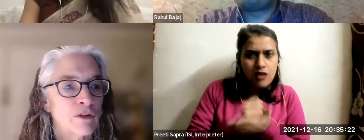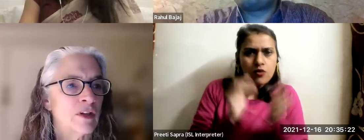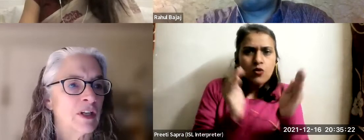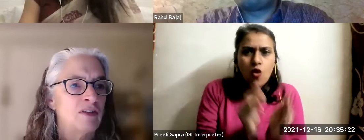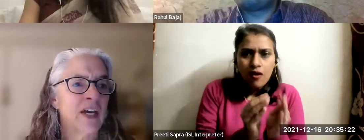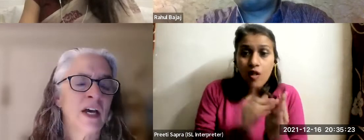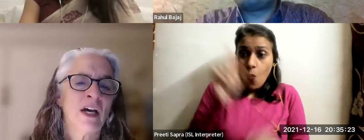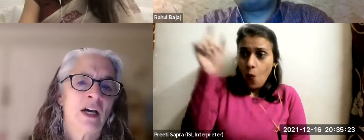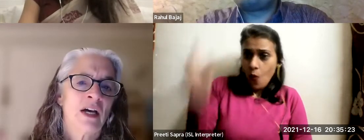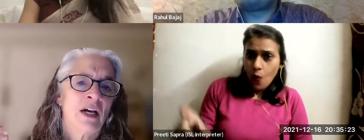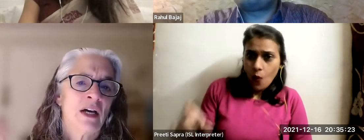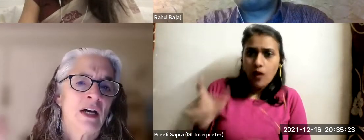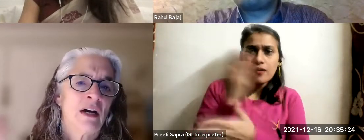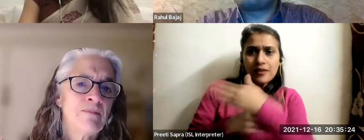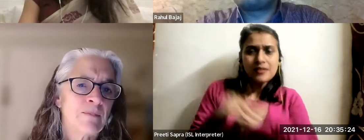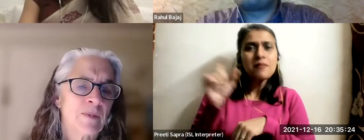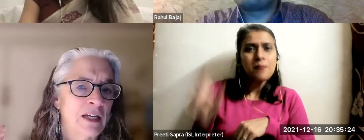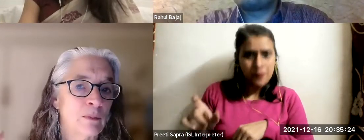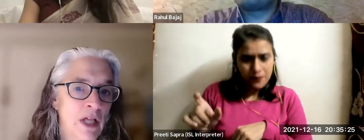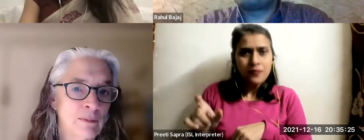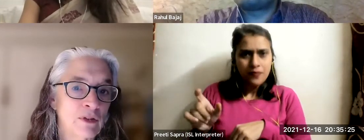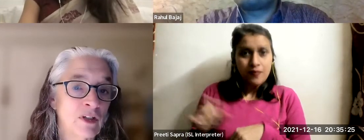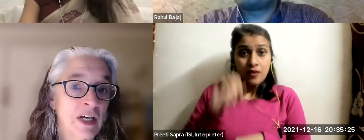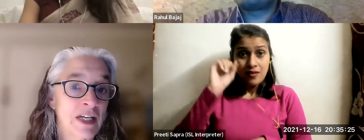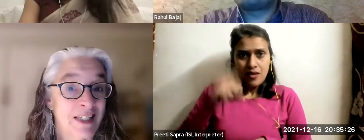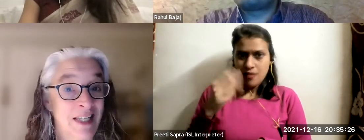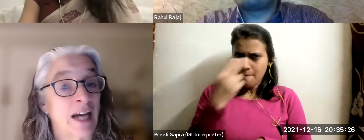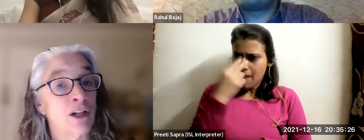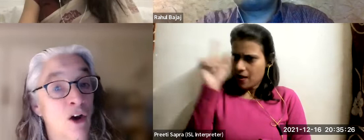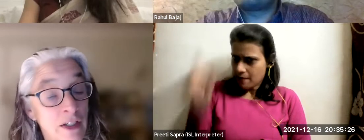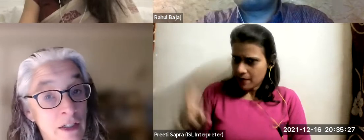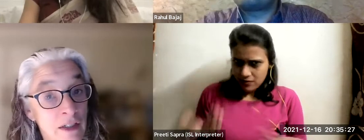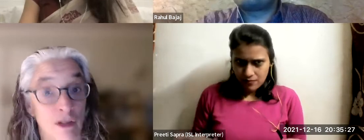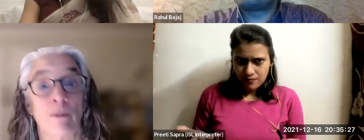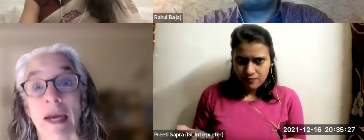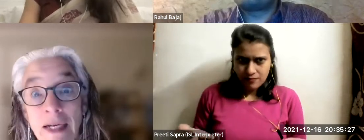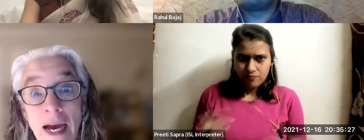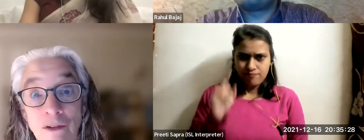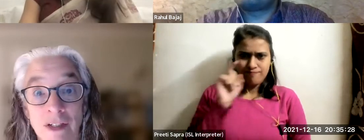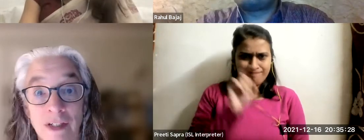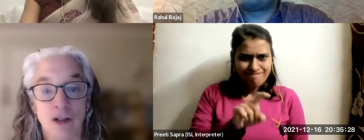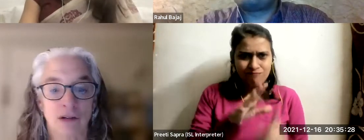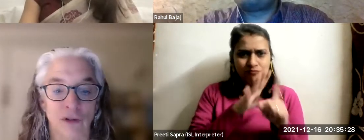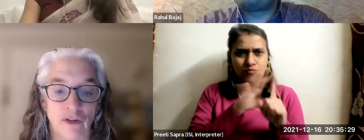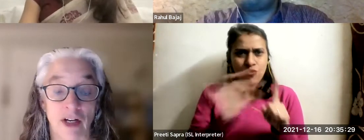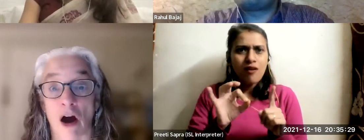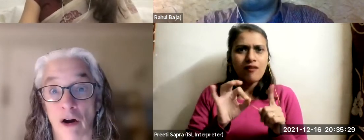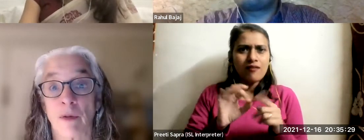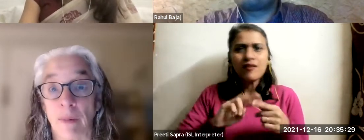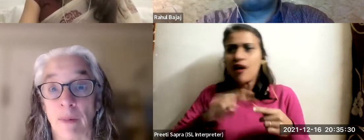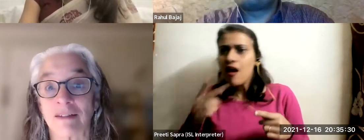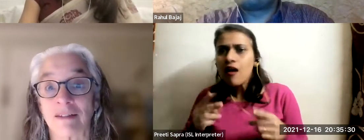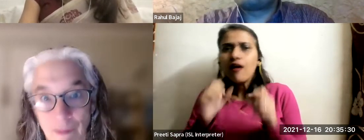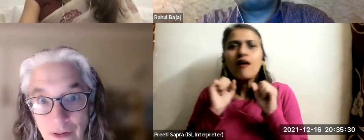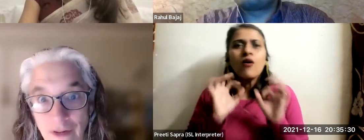disabled person and say, can a blind person sign on to their bank account? You know, like Rahul said, are